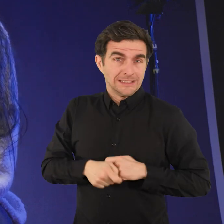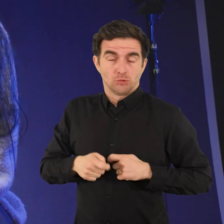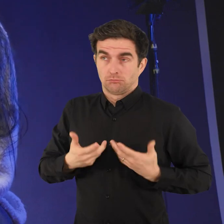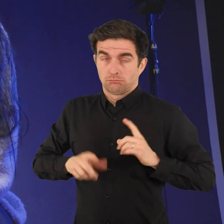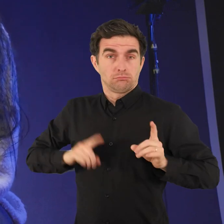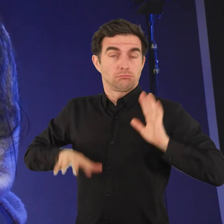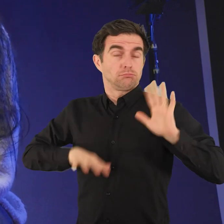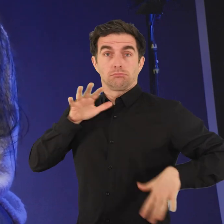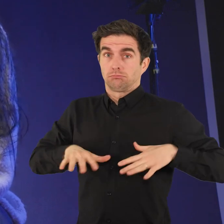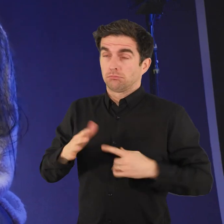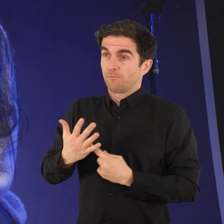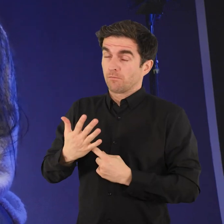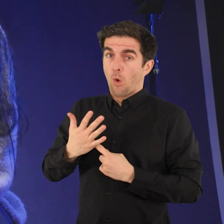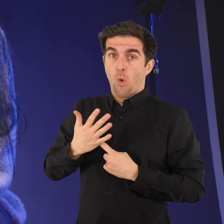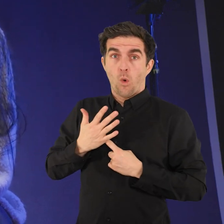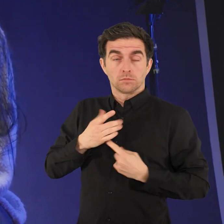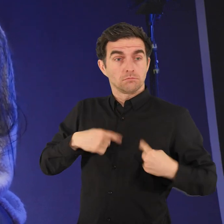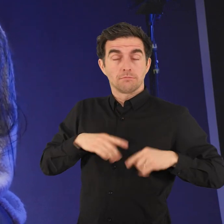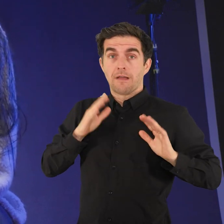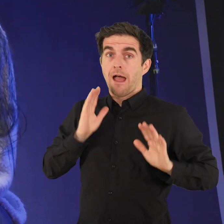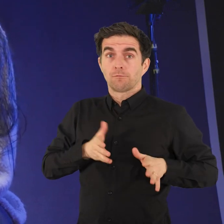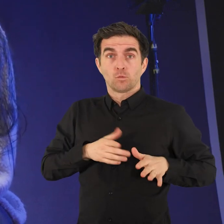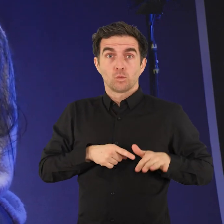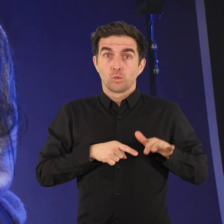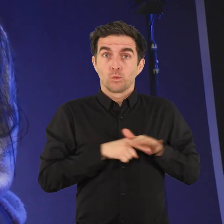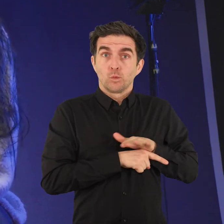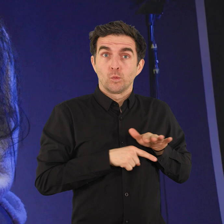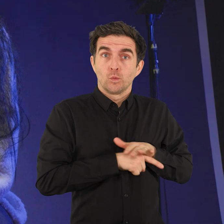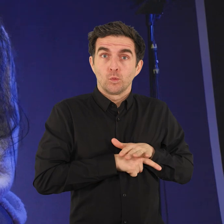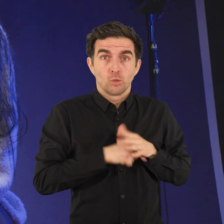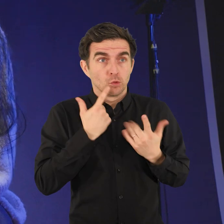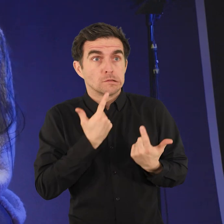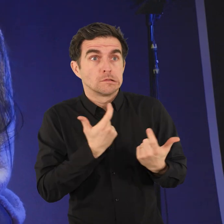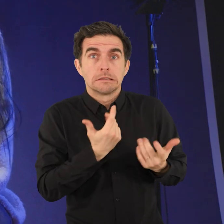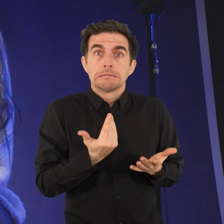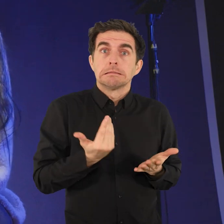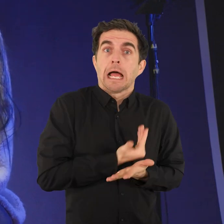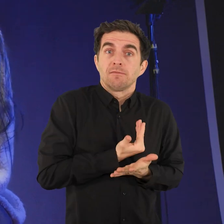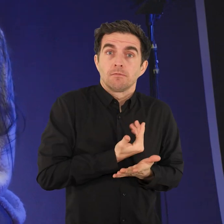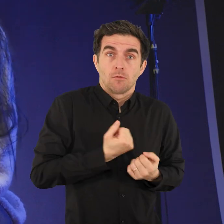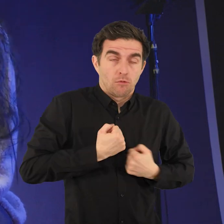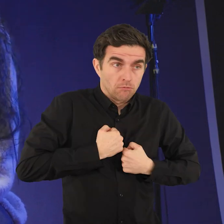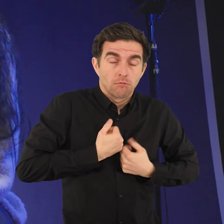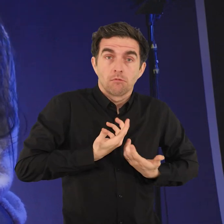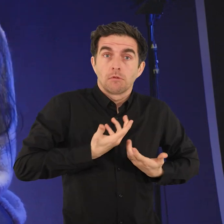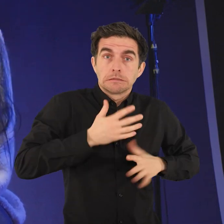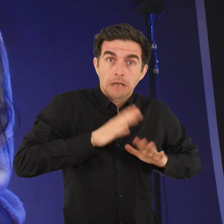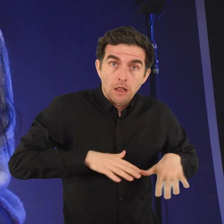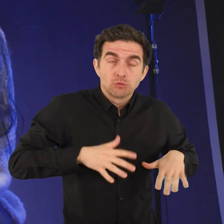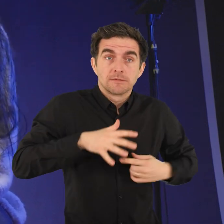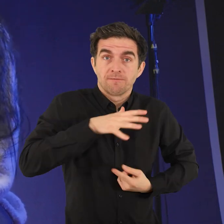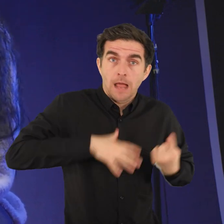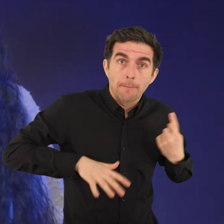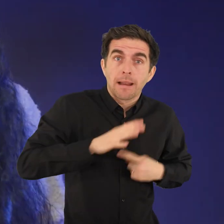were forced to leave Ukraine and find a safer place for ourselves, for our children, for our